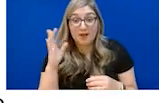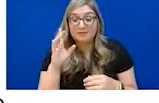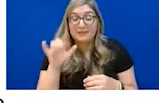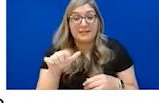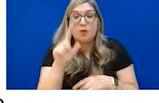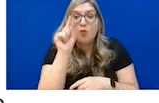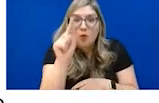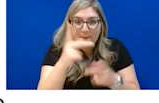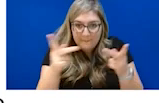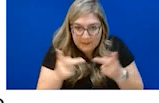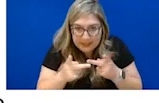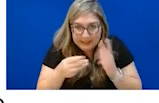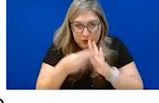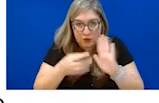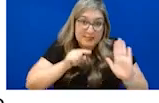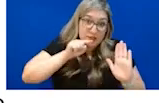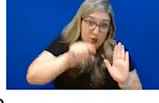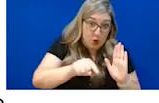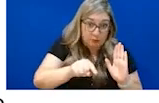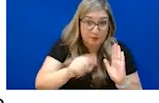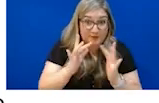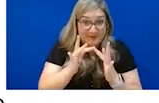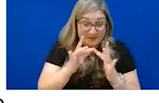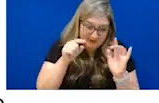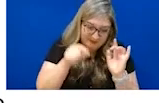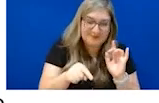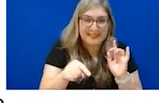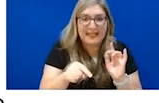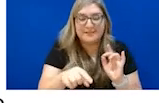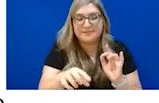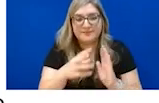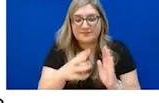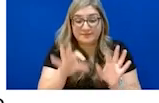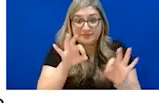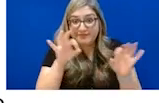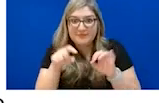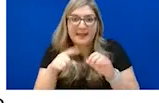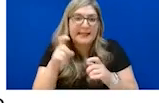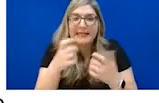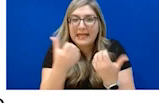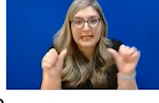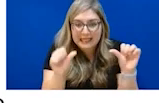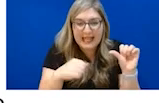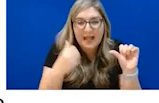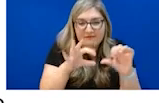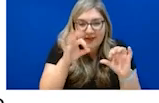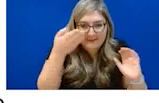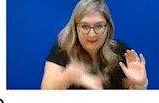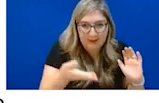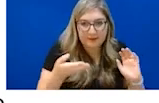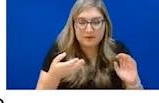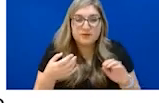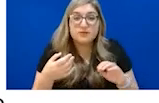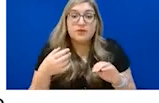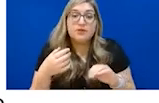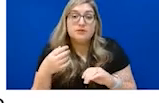I kid you not, we presented the idea in February of 2020, and we just had like a skeleton of what it might